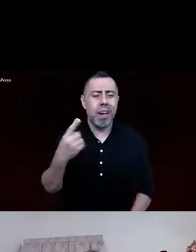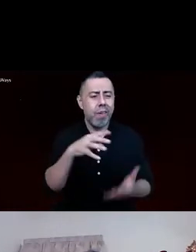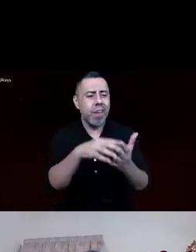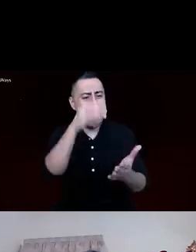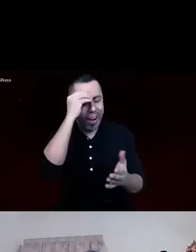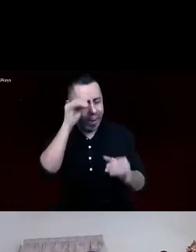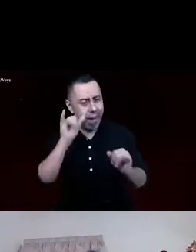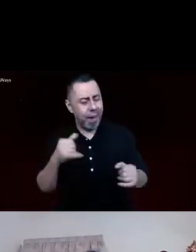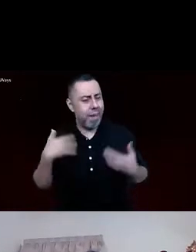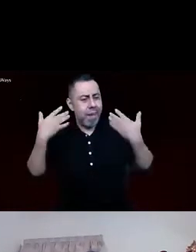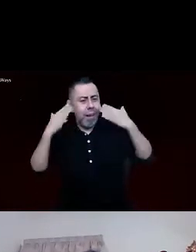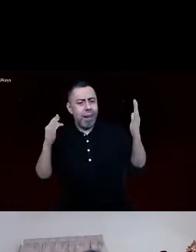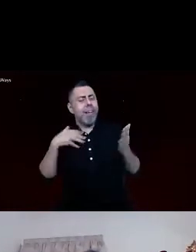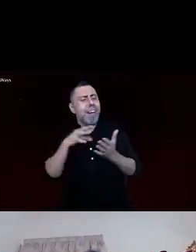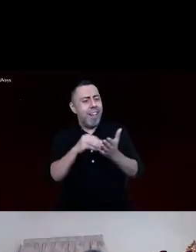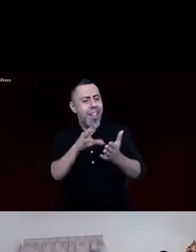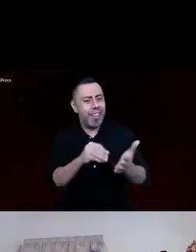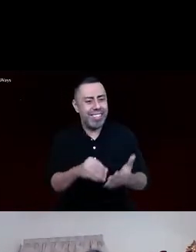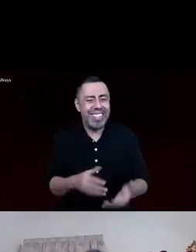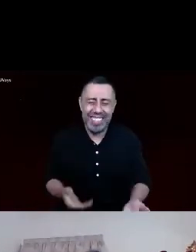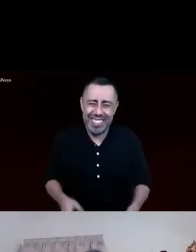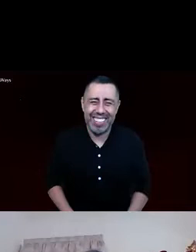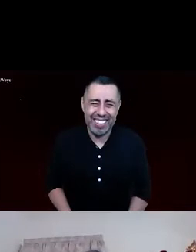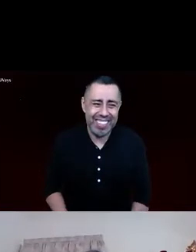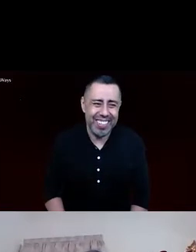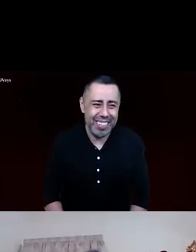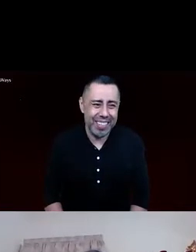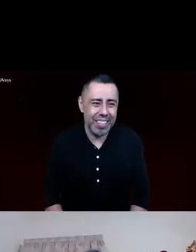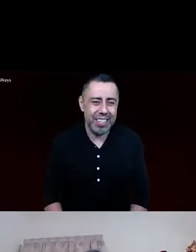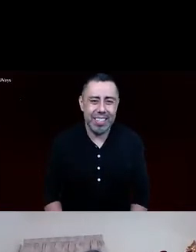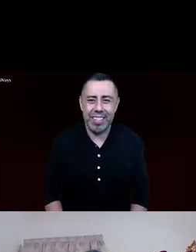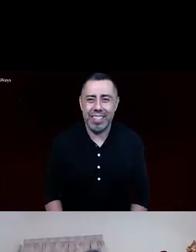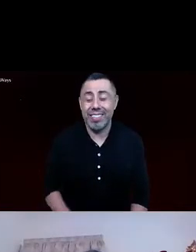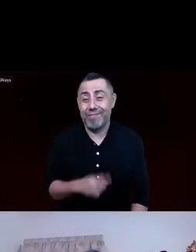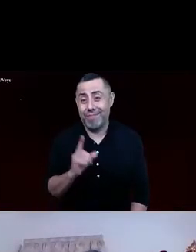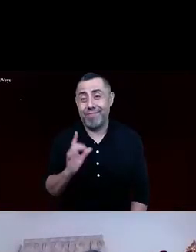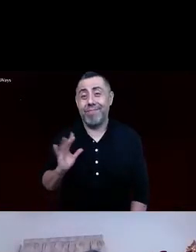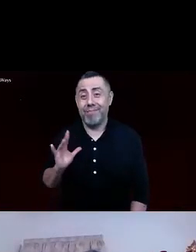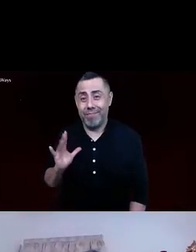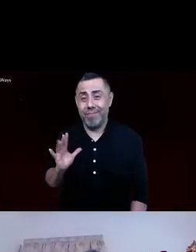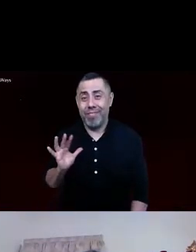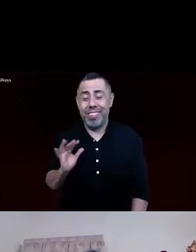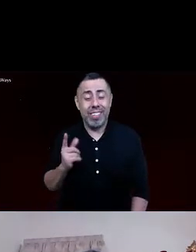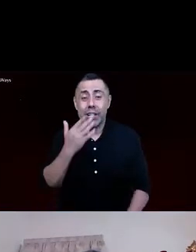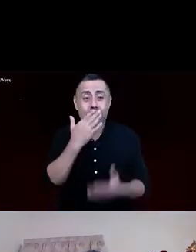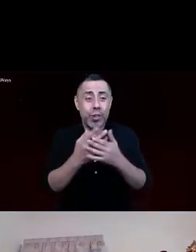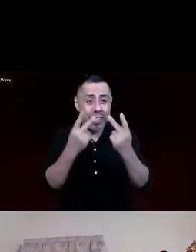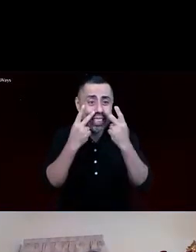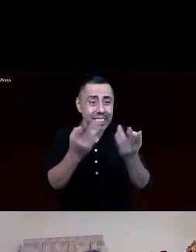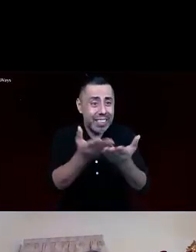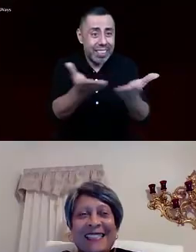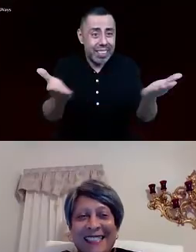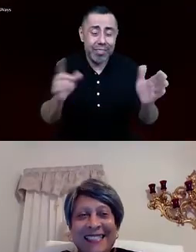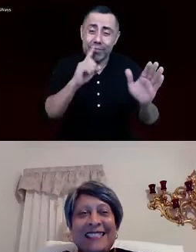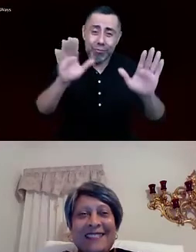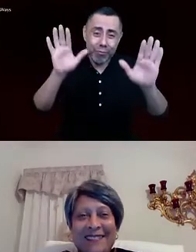it was really good. It's good to see everybody. It's so great.